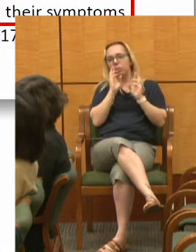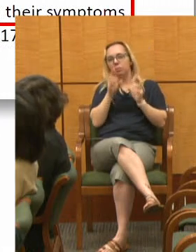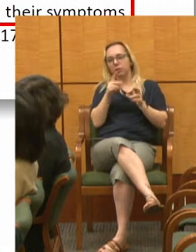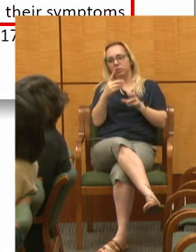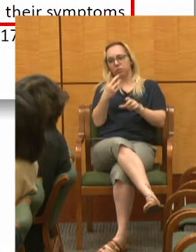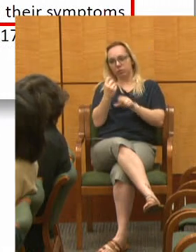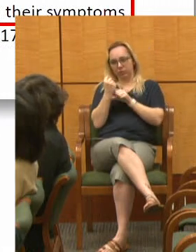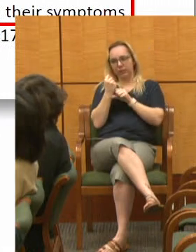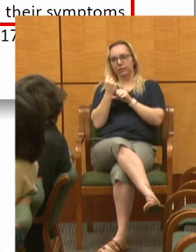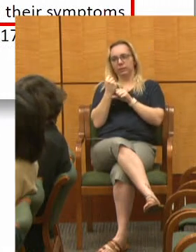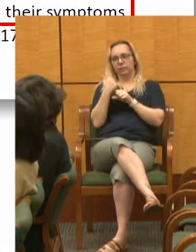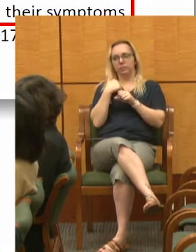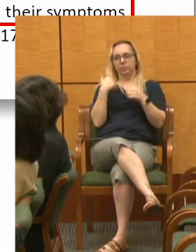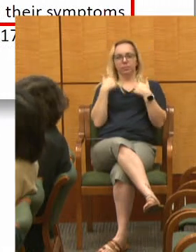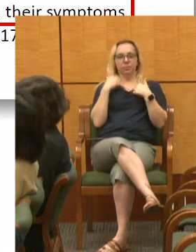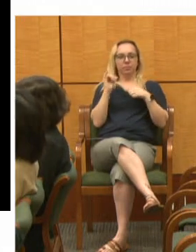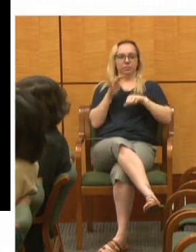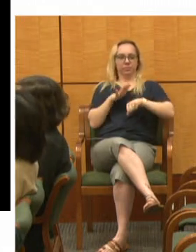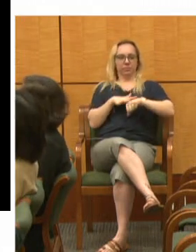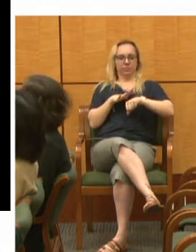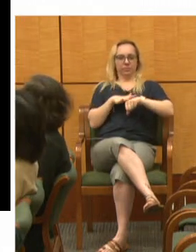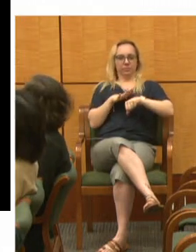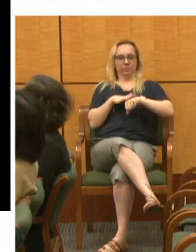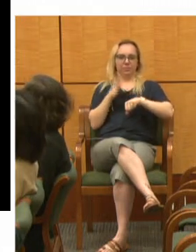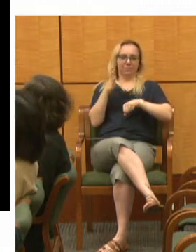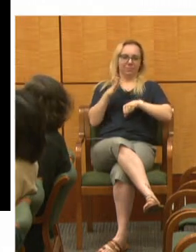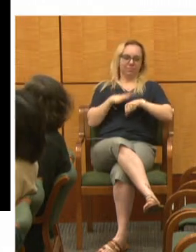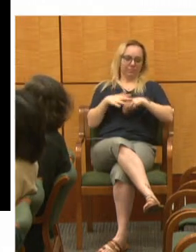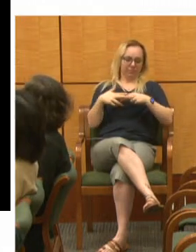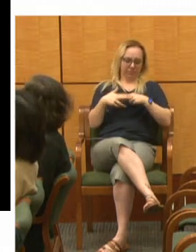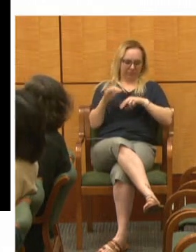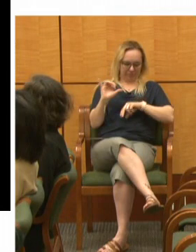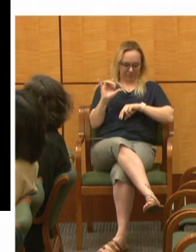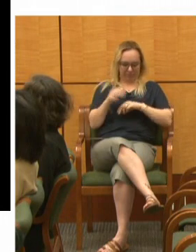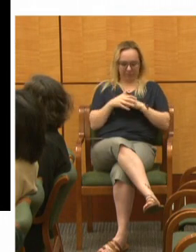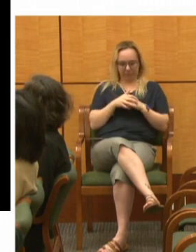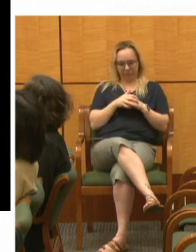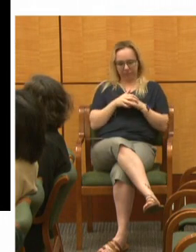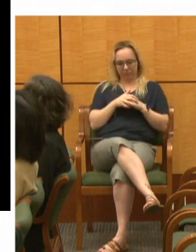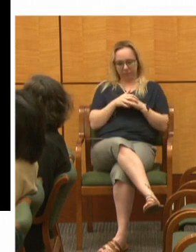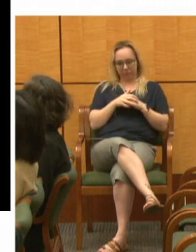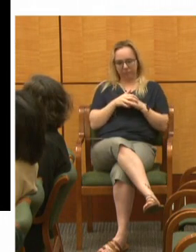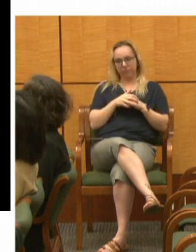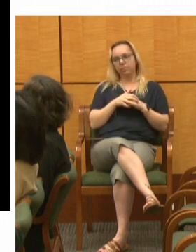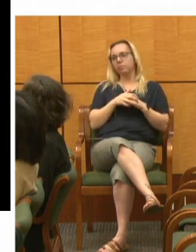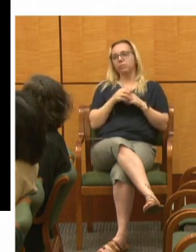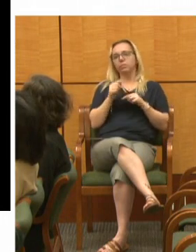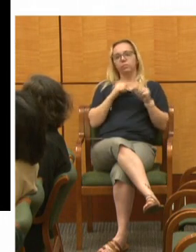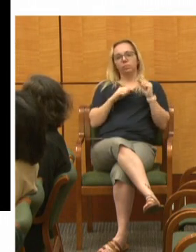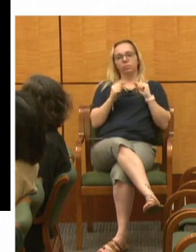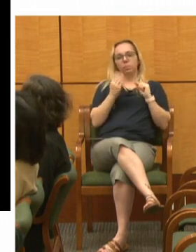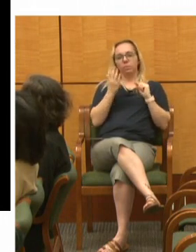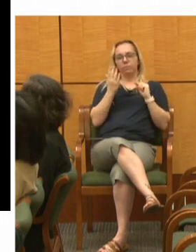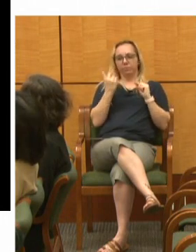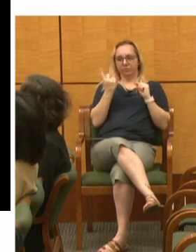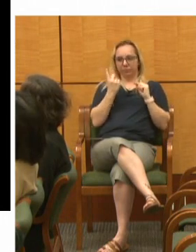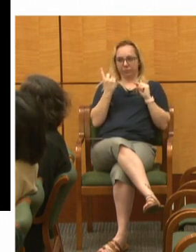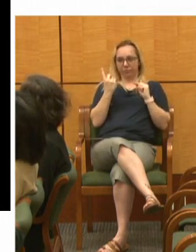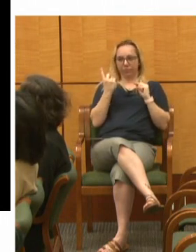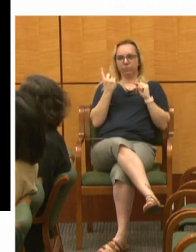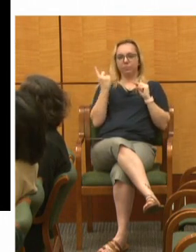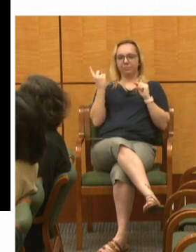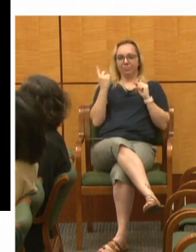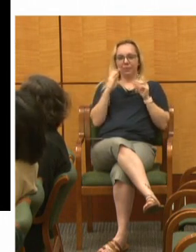that notification here on the slide as well. Going back to something that Dr. Bassani mentioned just a moment